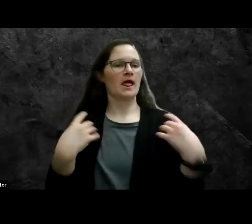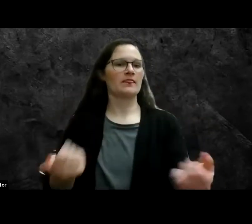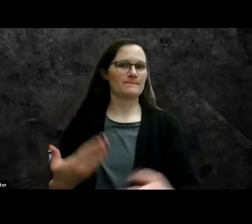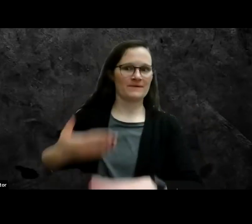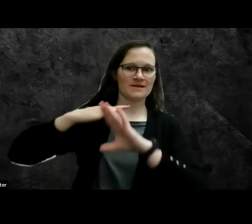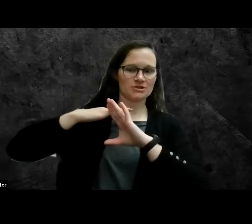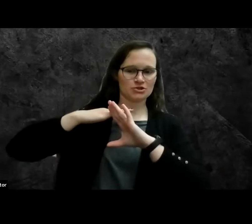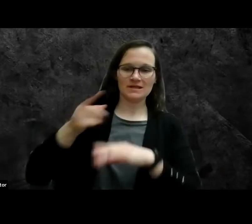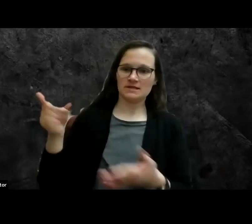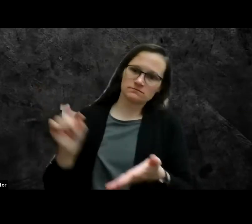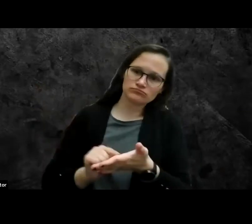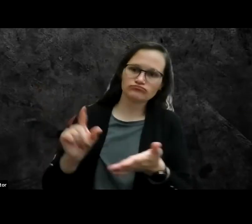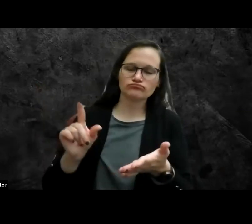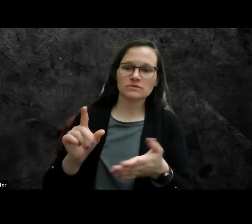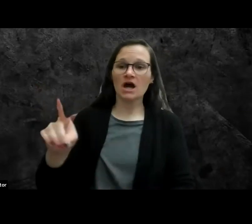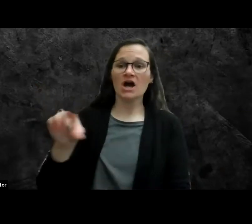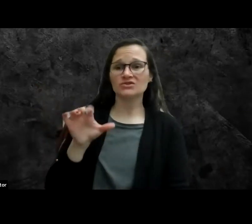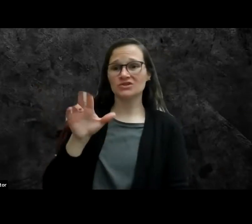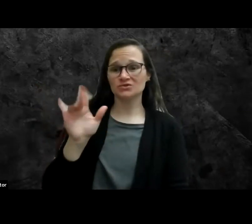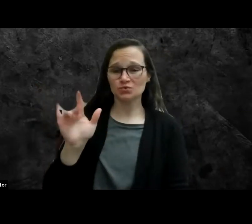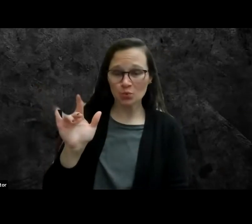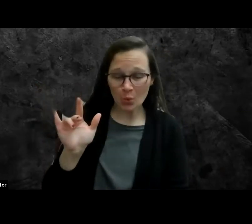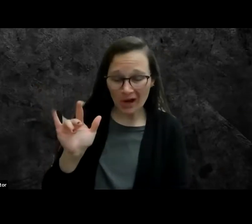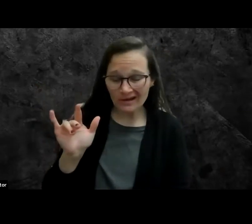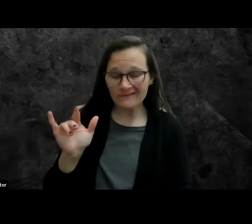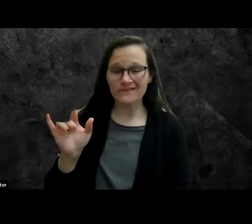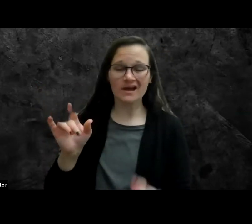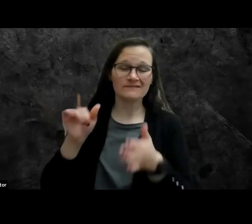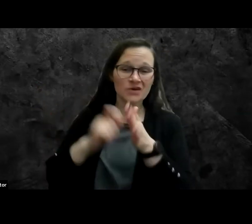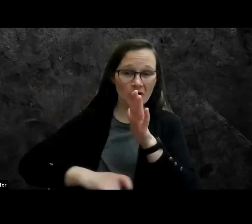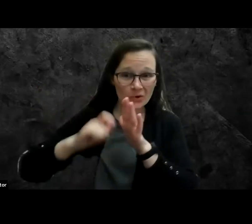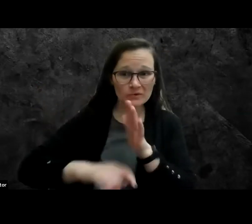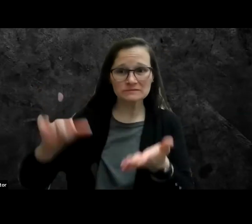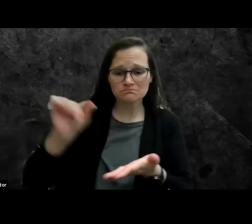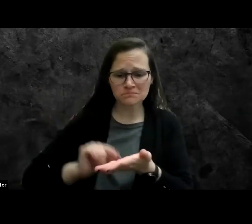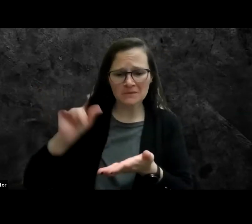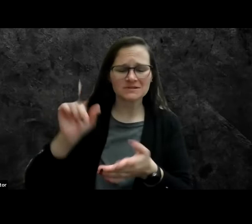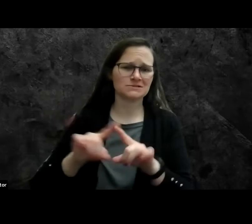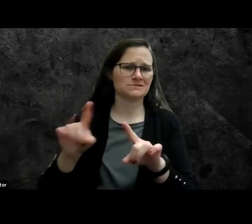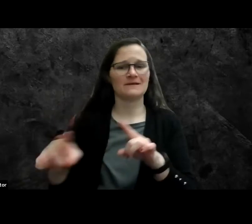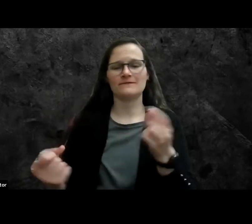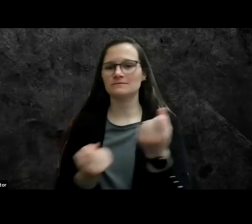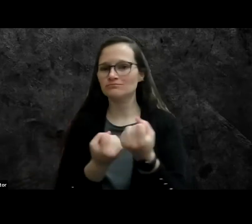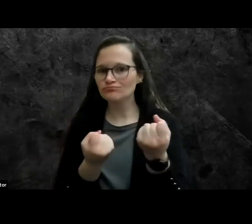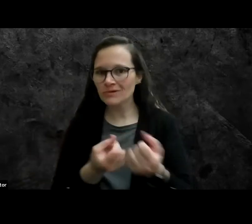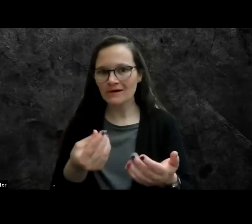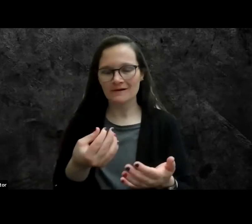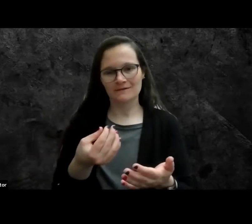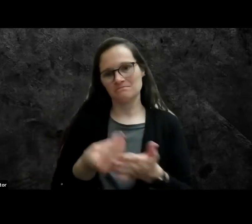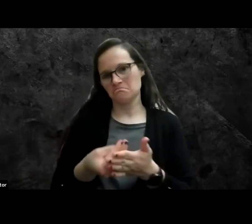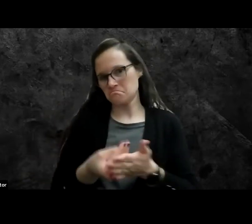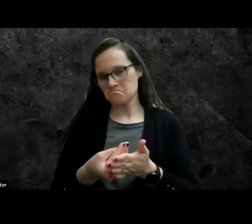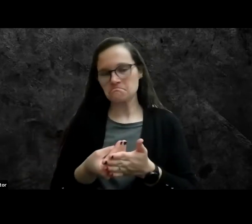more than 125 research articles, received funding from a variety of agencies, and his work has been cited more